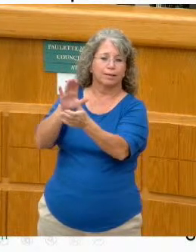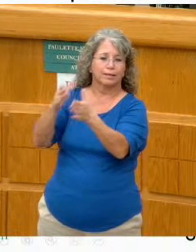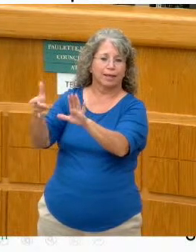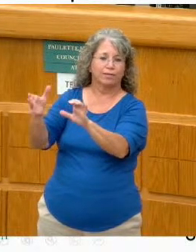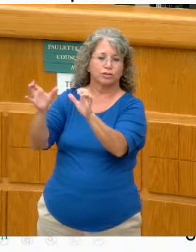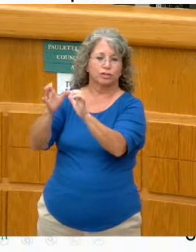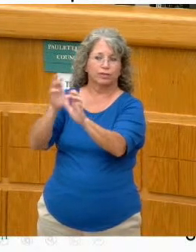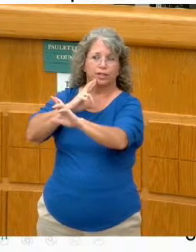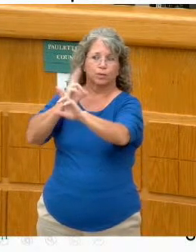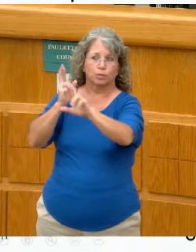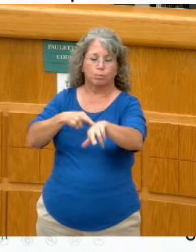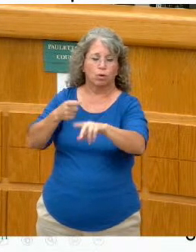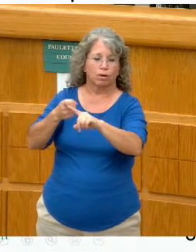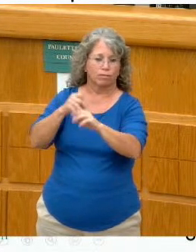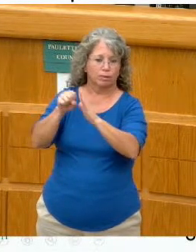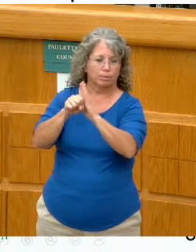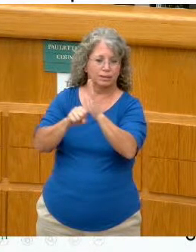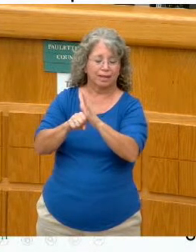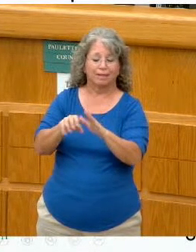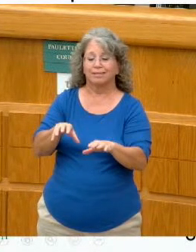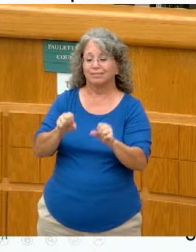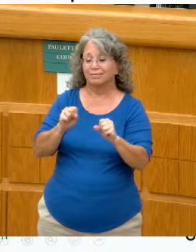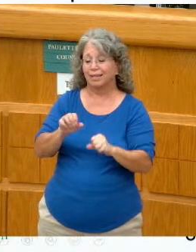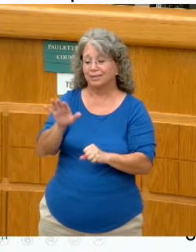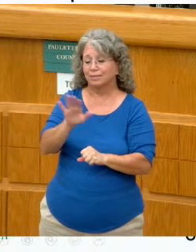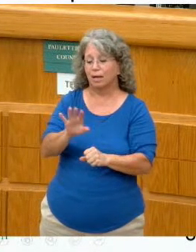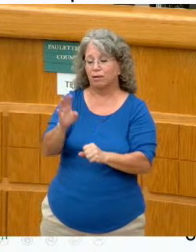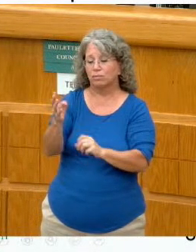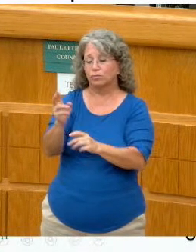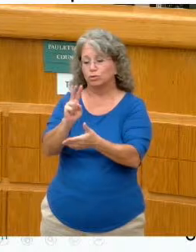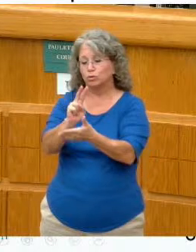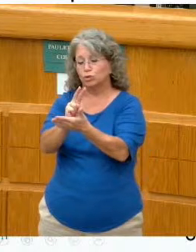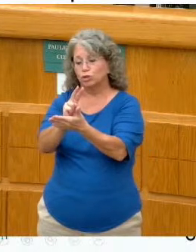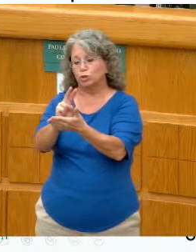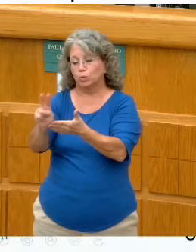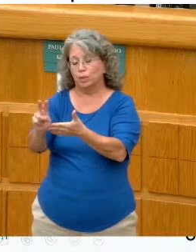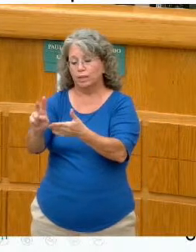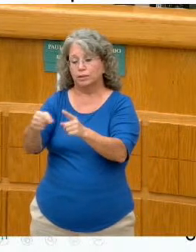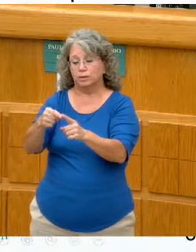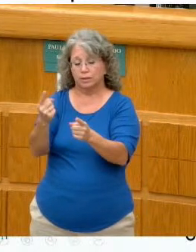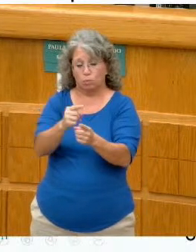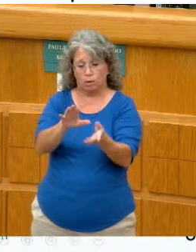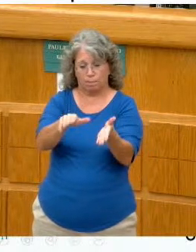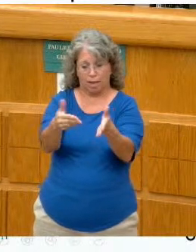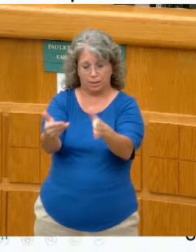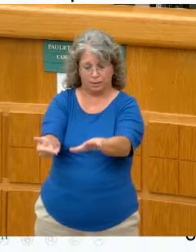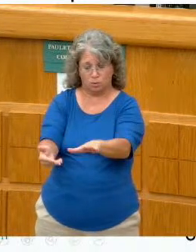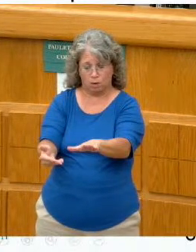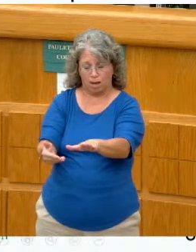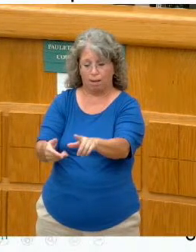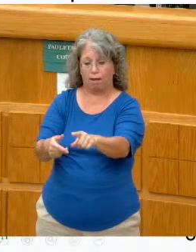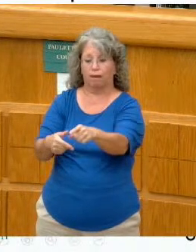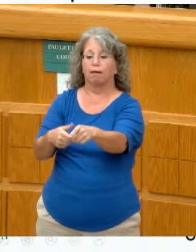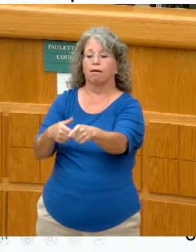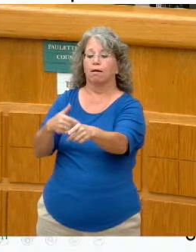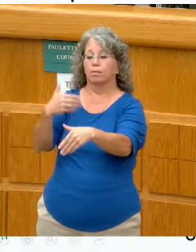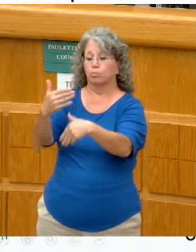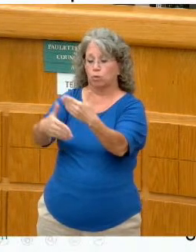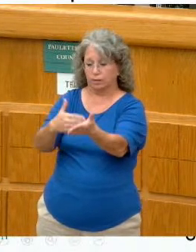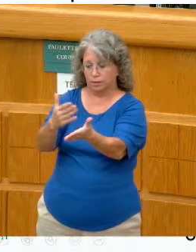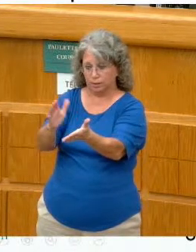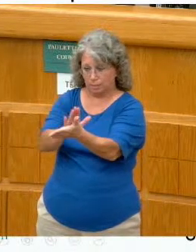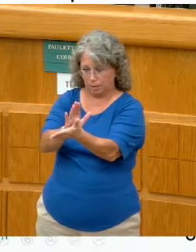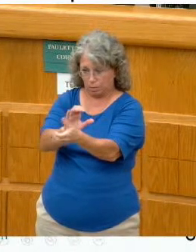to when the death is being recorded by the state. And again, to